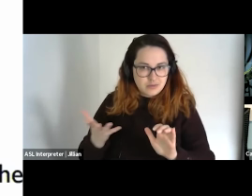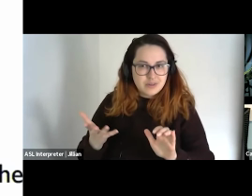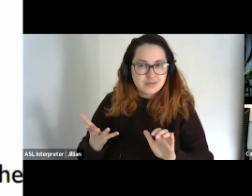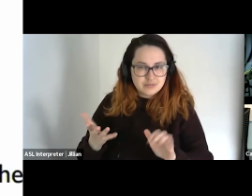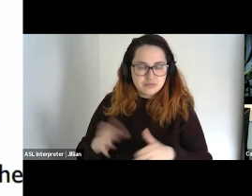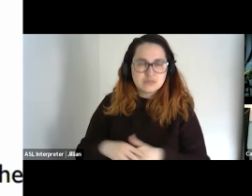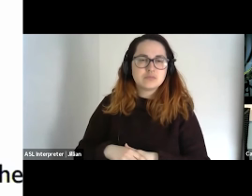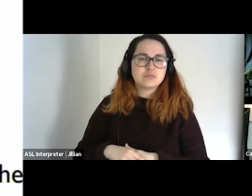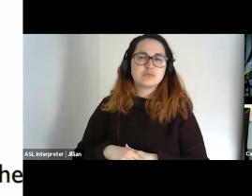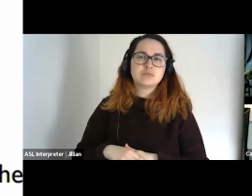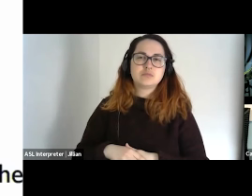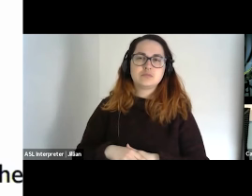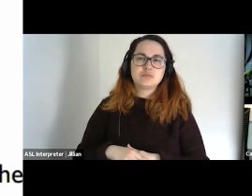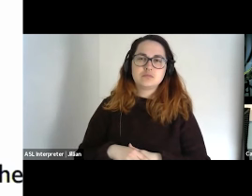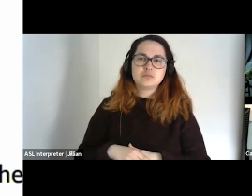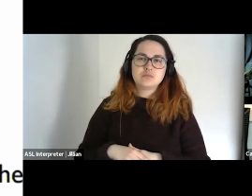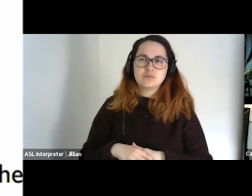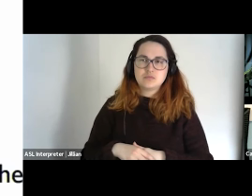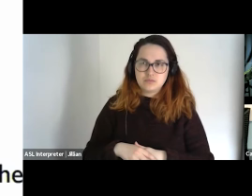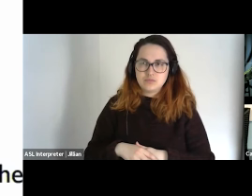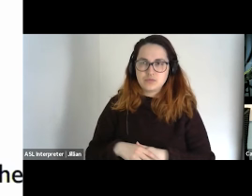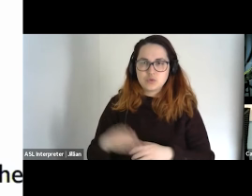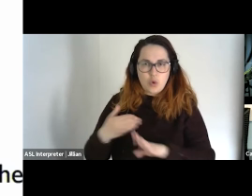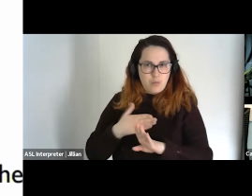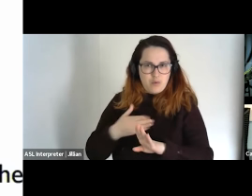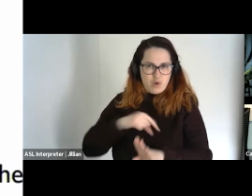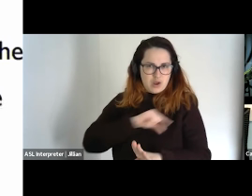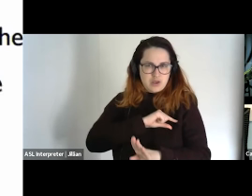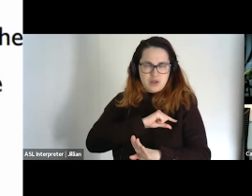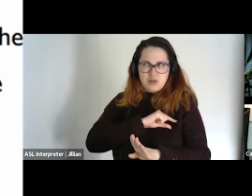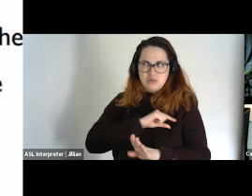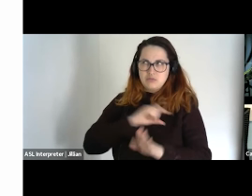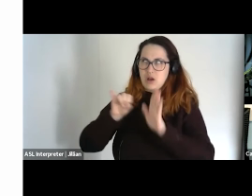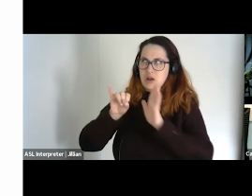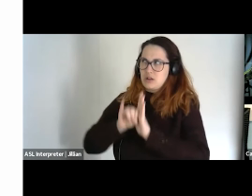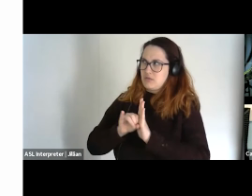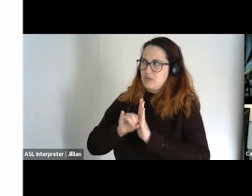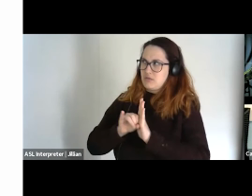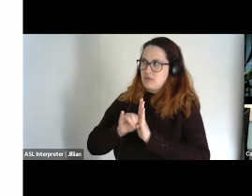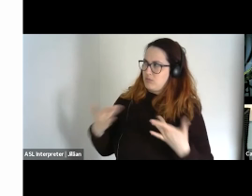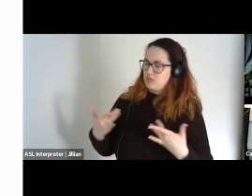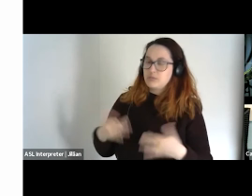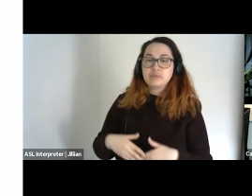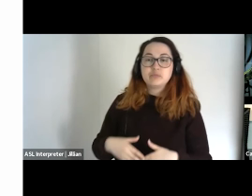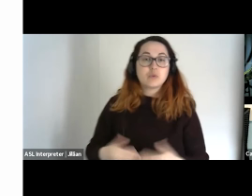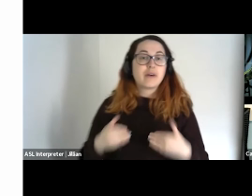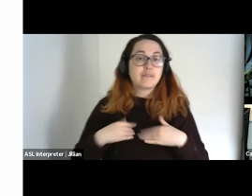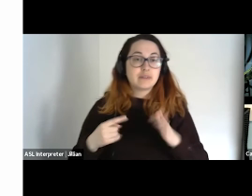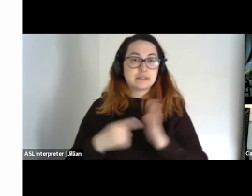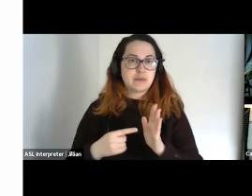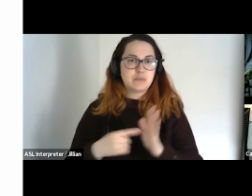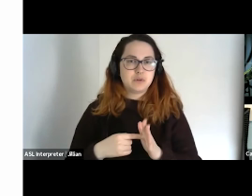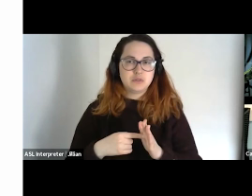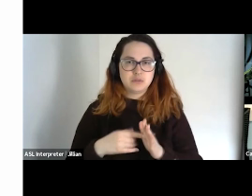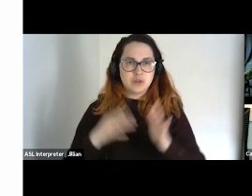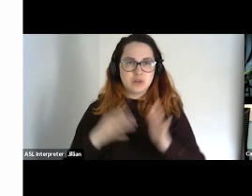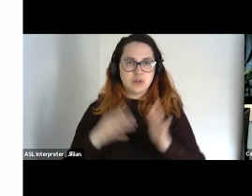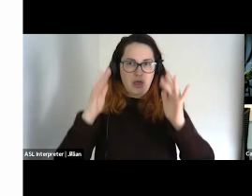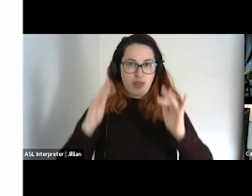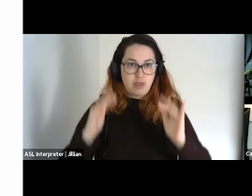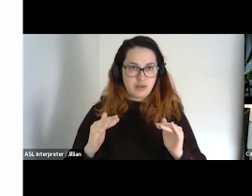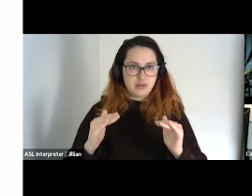feeling of guilt. Okay. So we're going to explore an example. I'm just going to skip this little bit here because I want